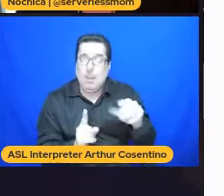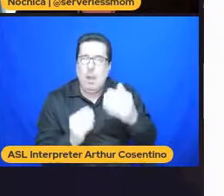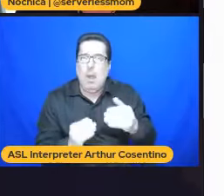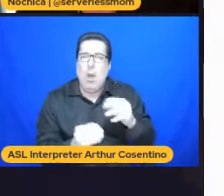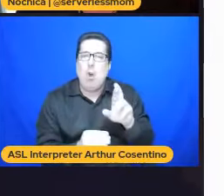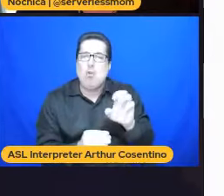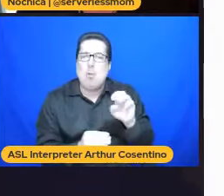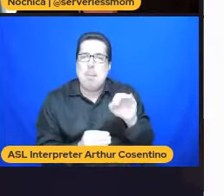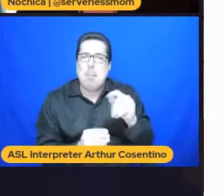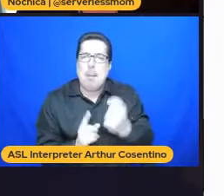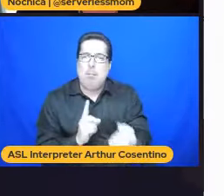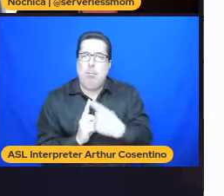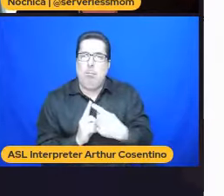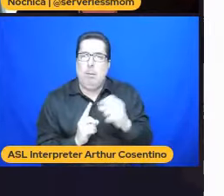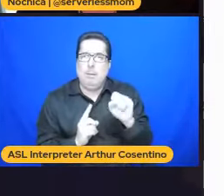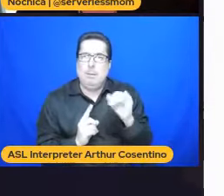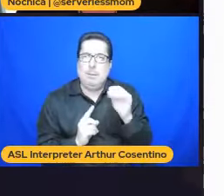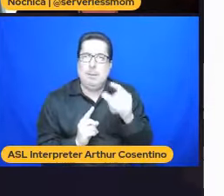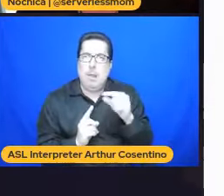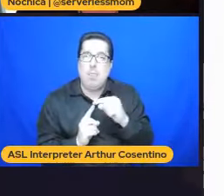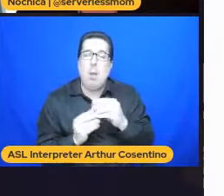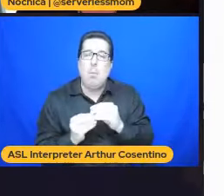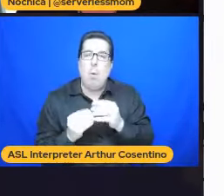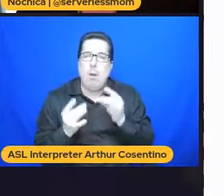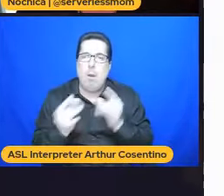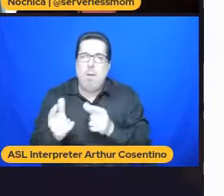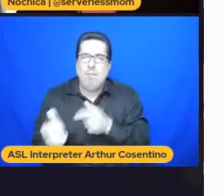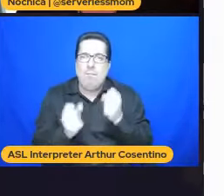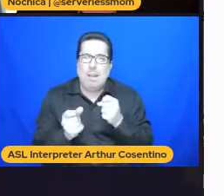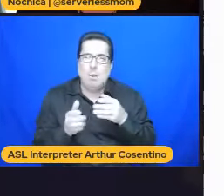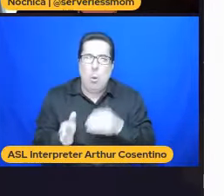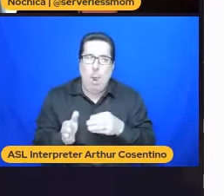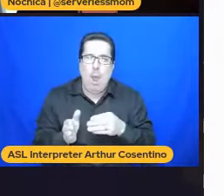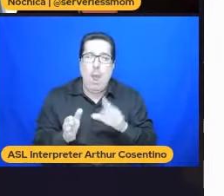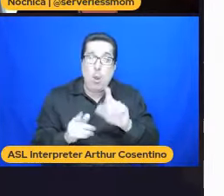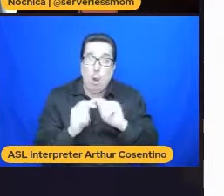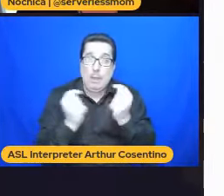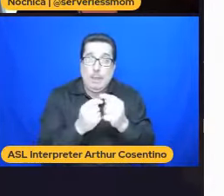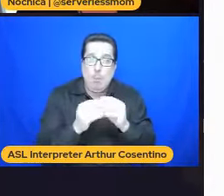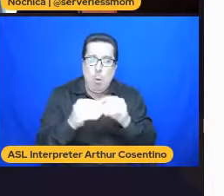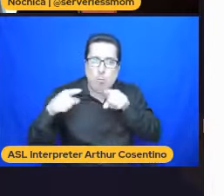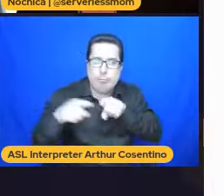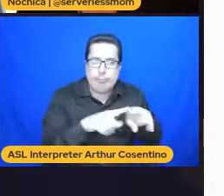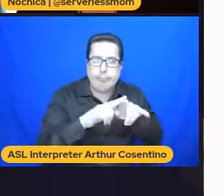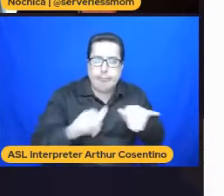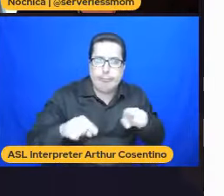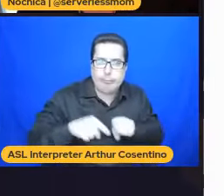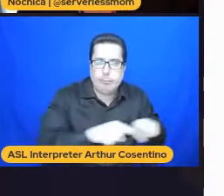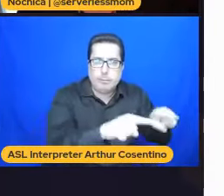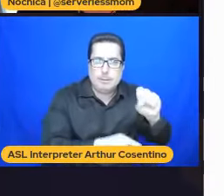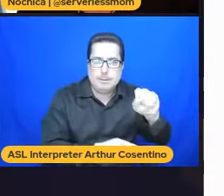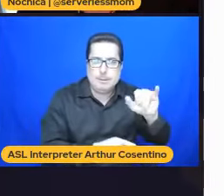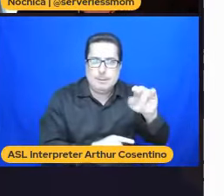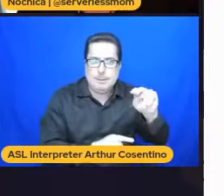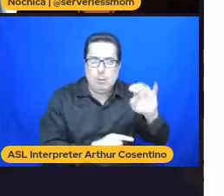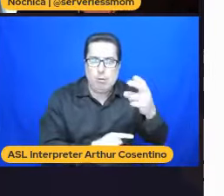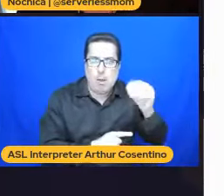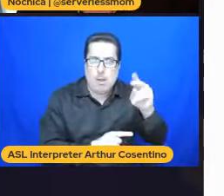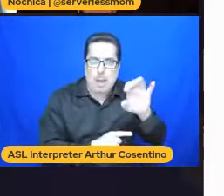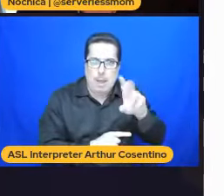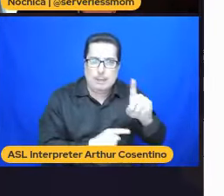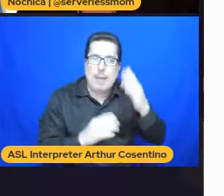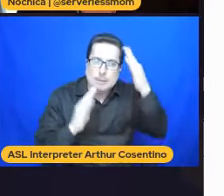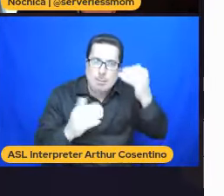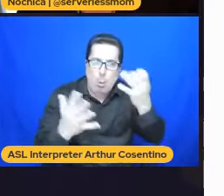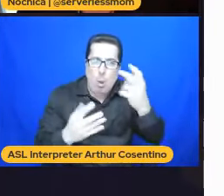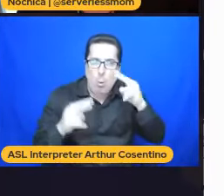signal. This is a really effective way to get your team a little more synchronized about what we're expecting to see and what we'd